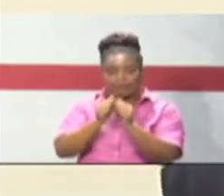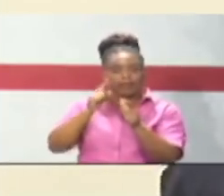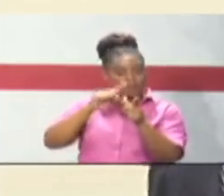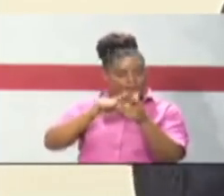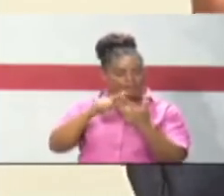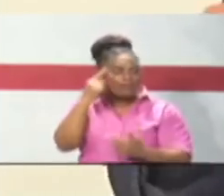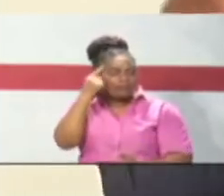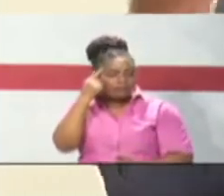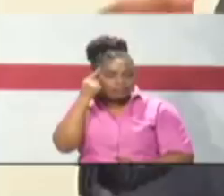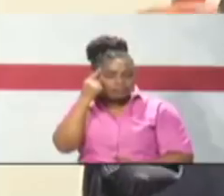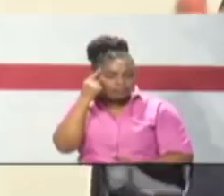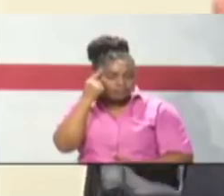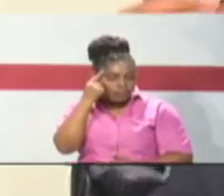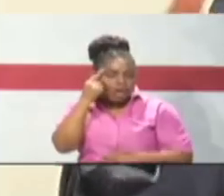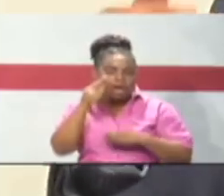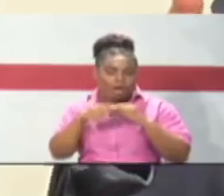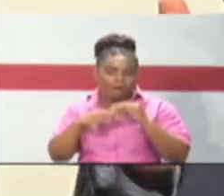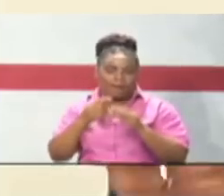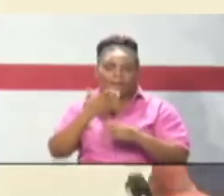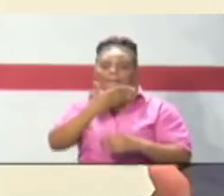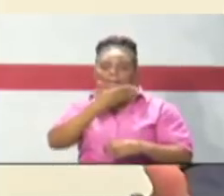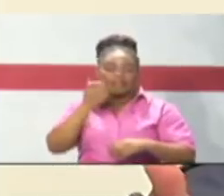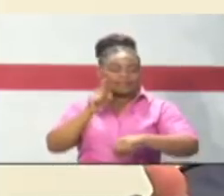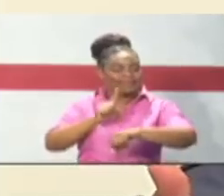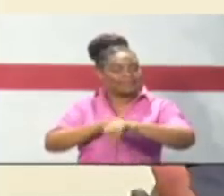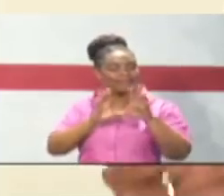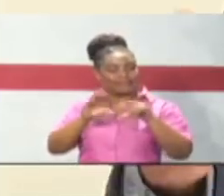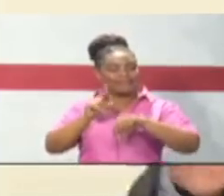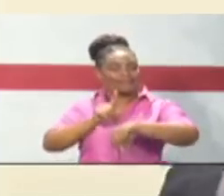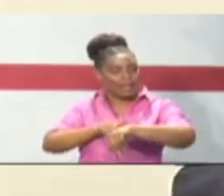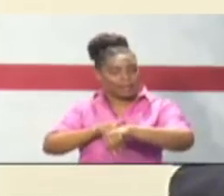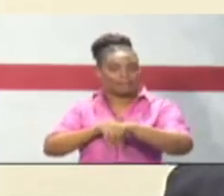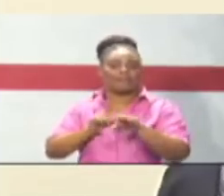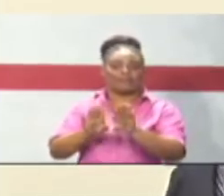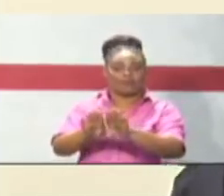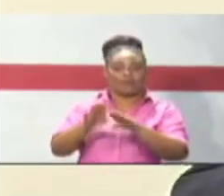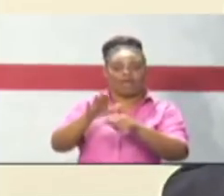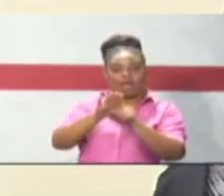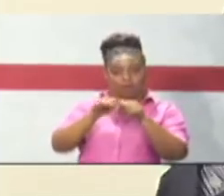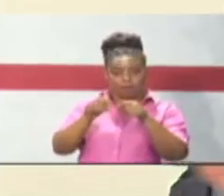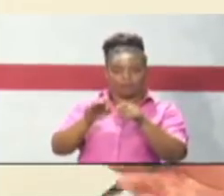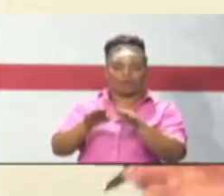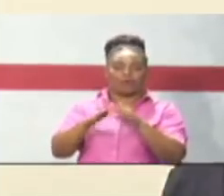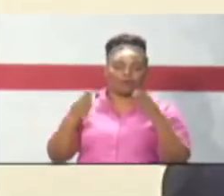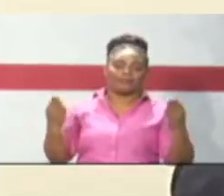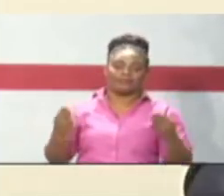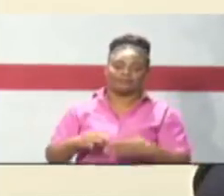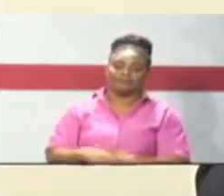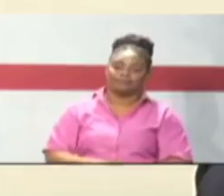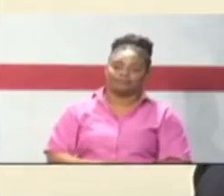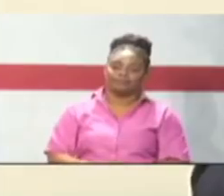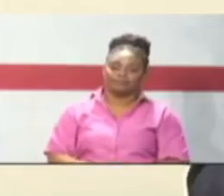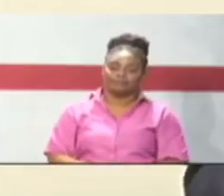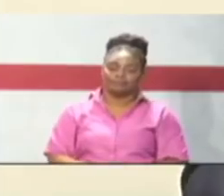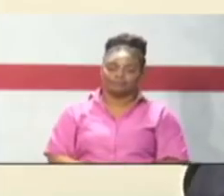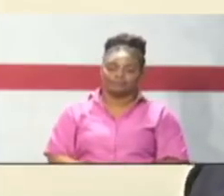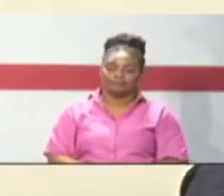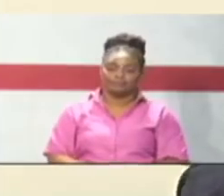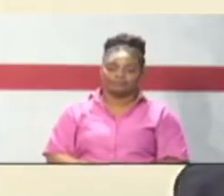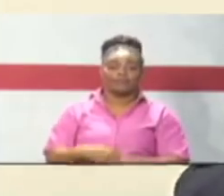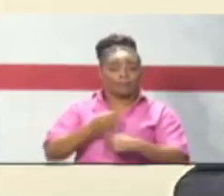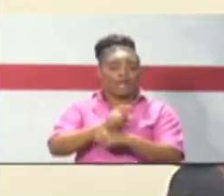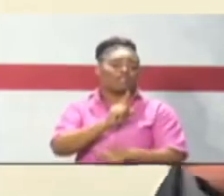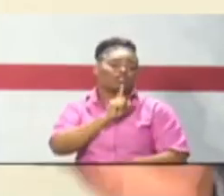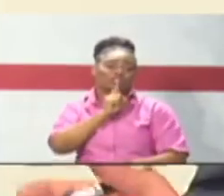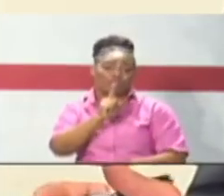what picture that paints epidemiologically to open up any particular sector safely, what